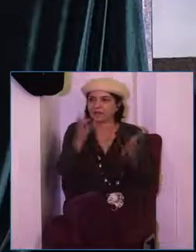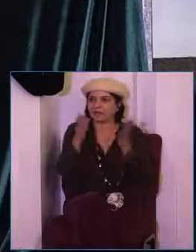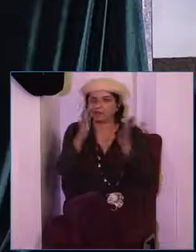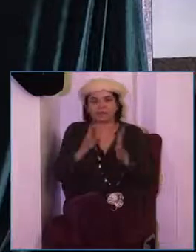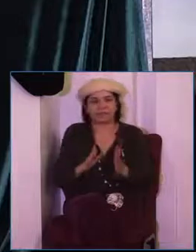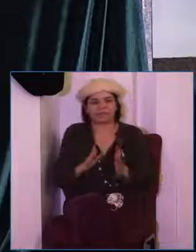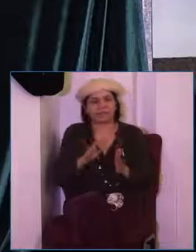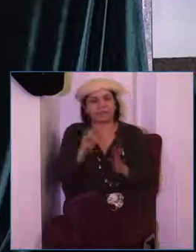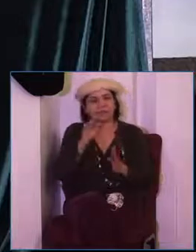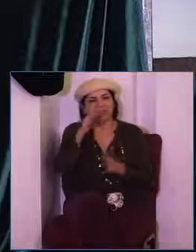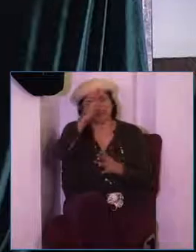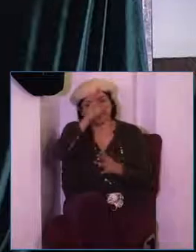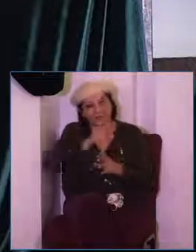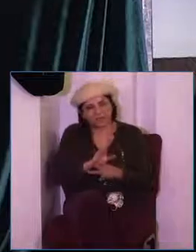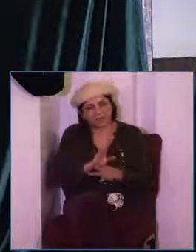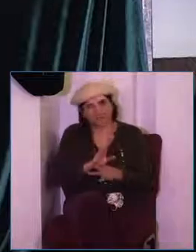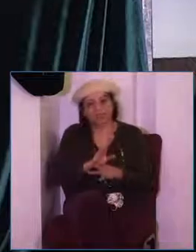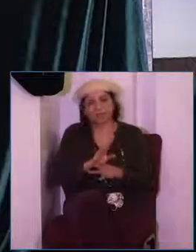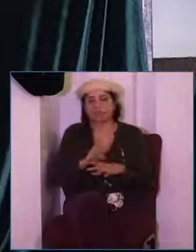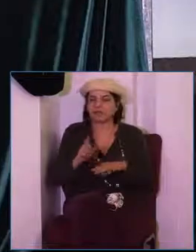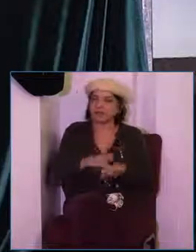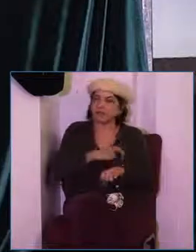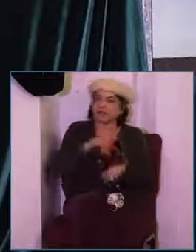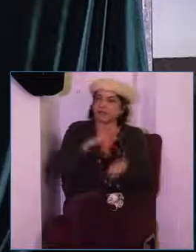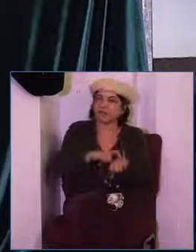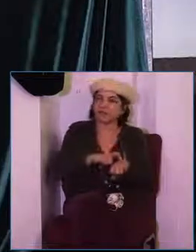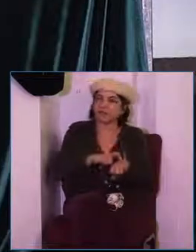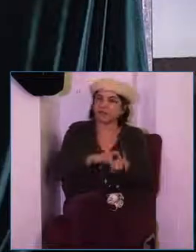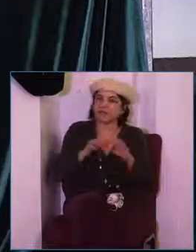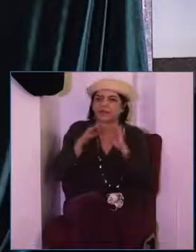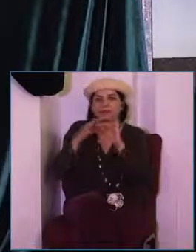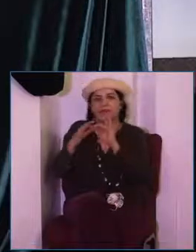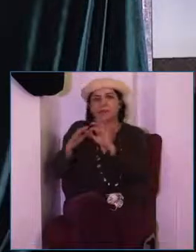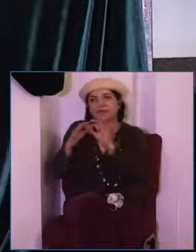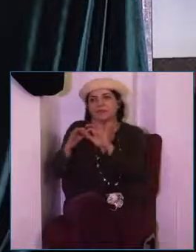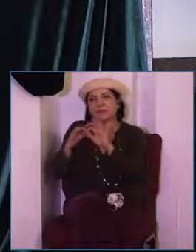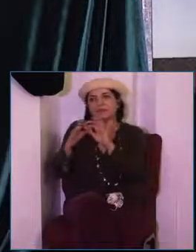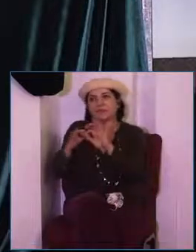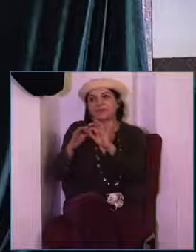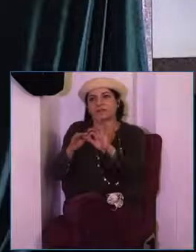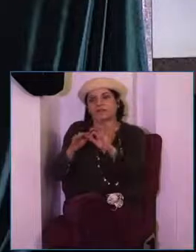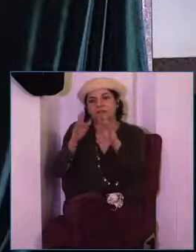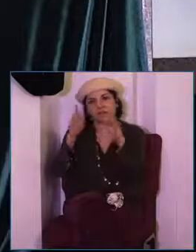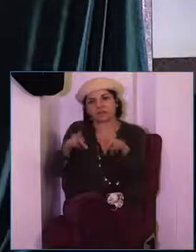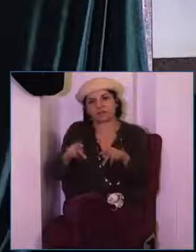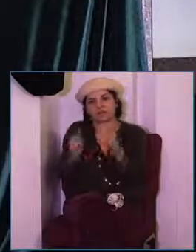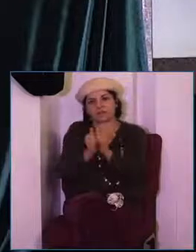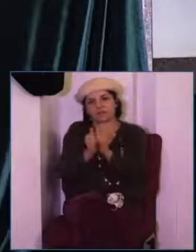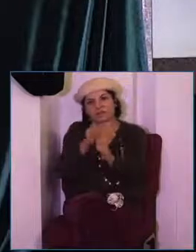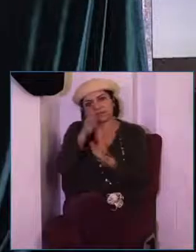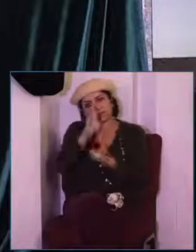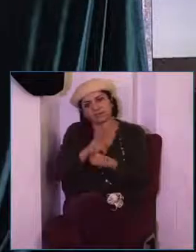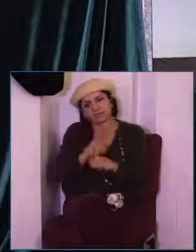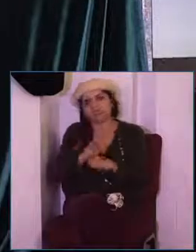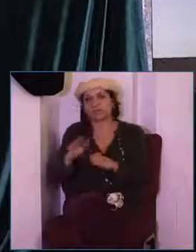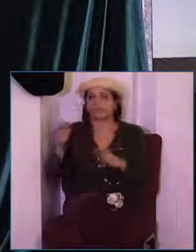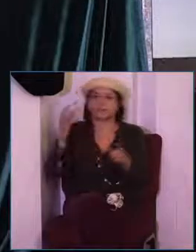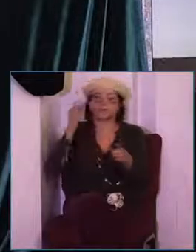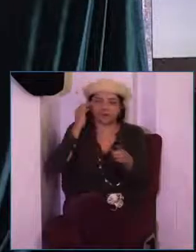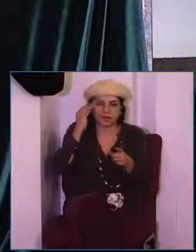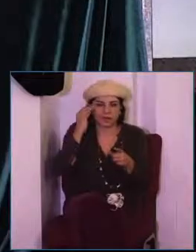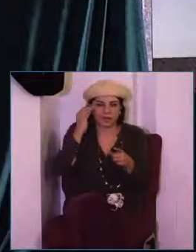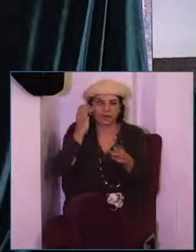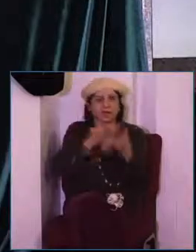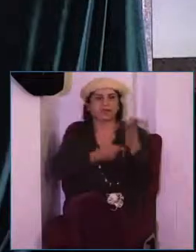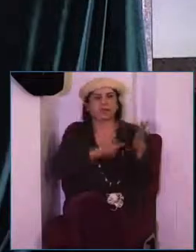of God. She is a long-time relationship person with God. She knows what God